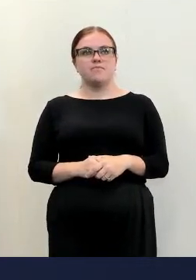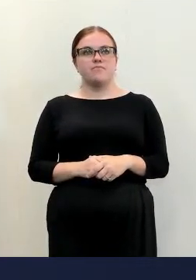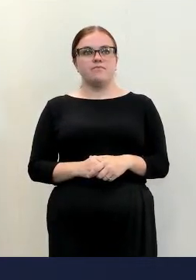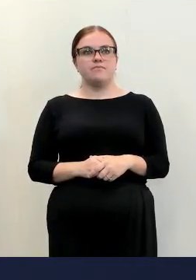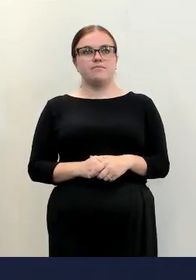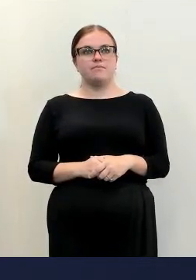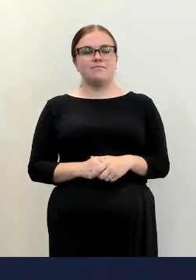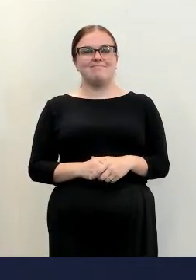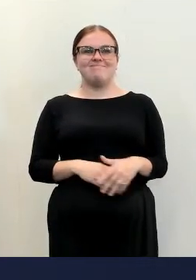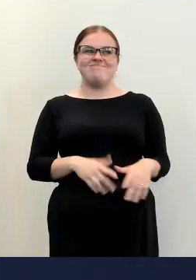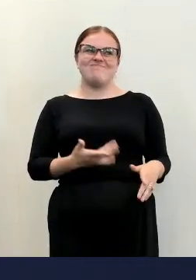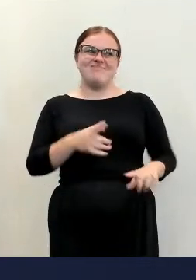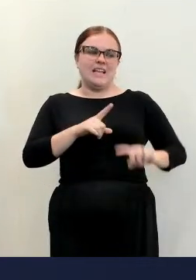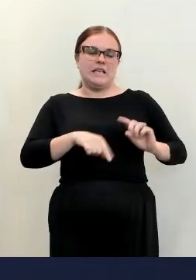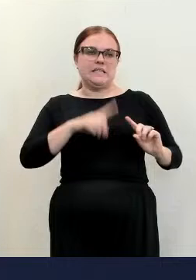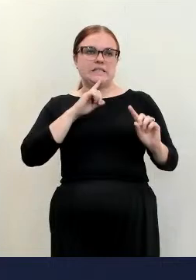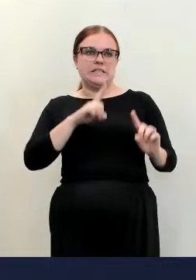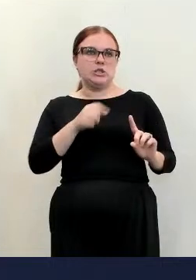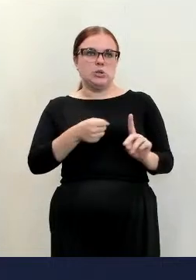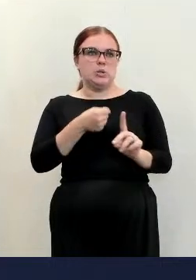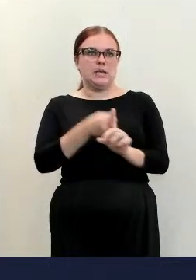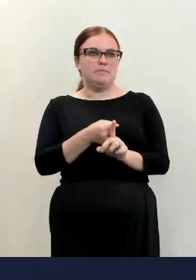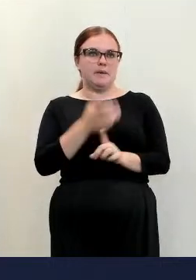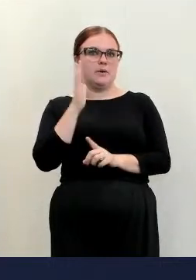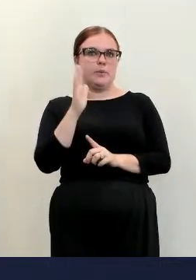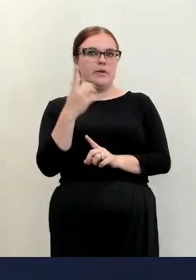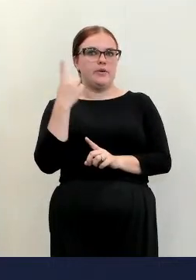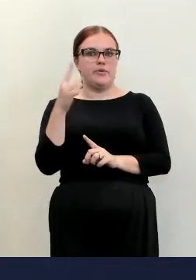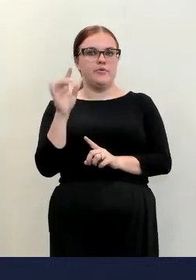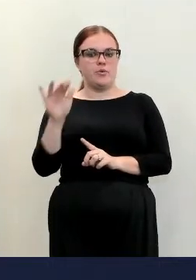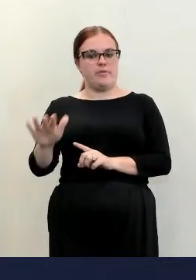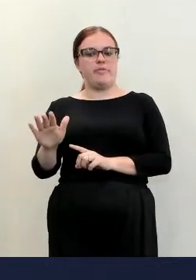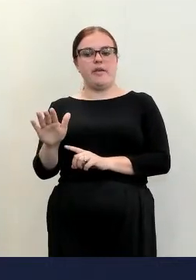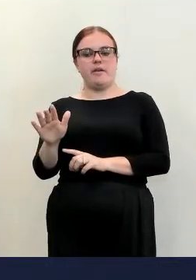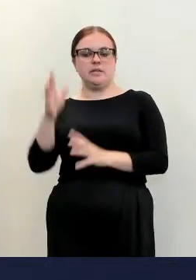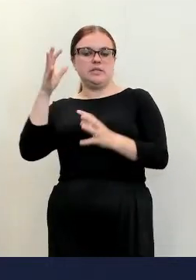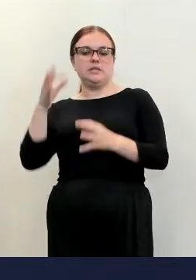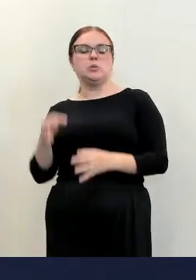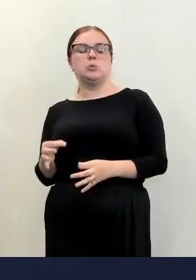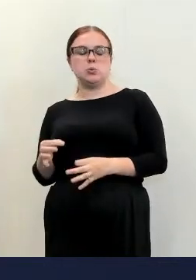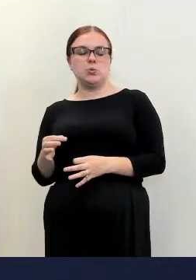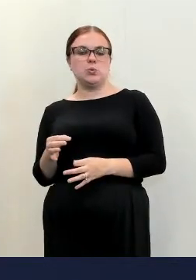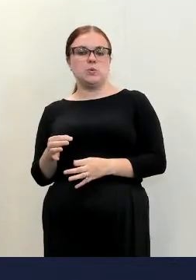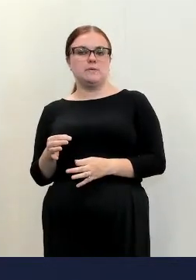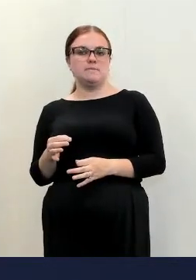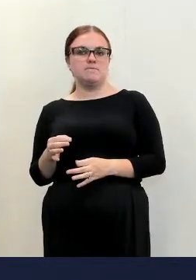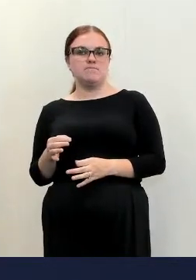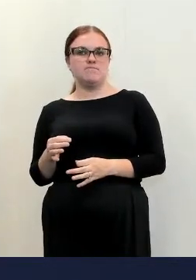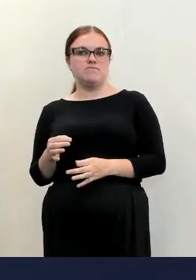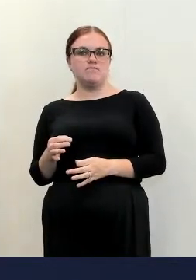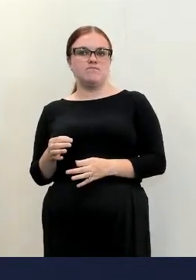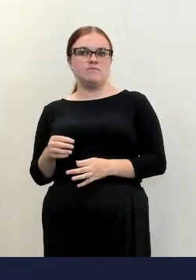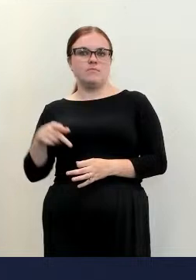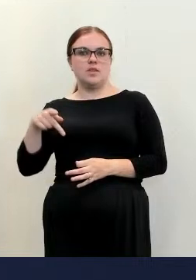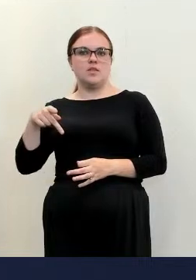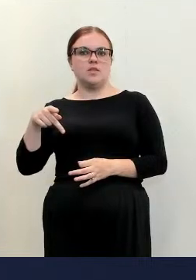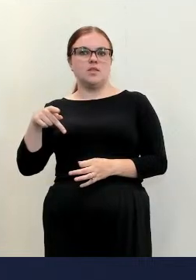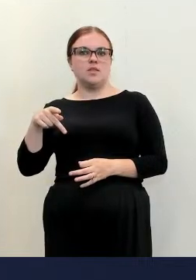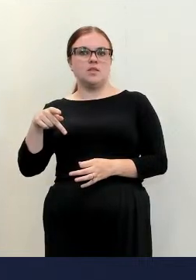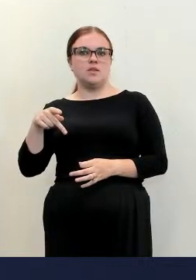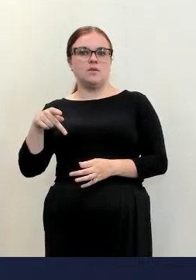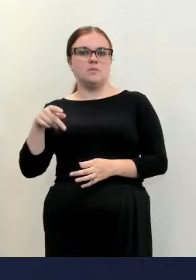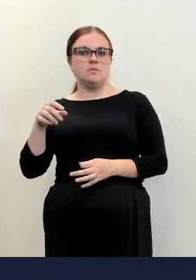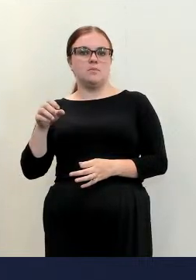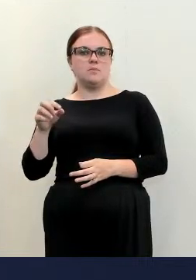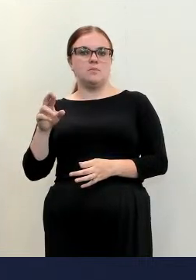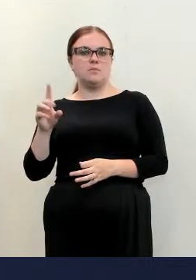I really can't answer what the impact is going to be with regards to the decision in the Purdue case. But we do